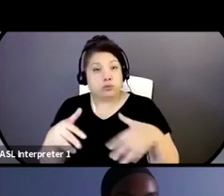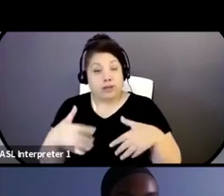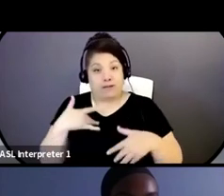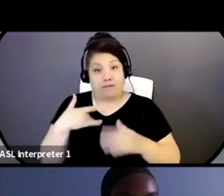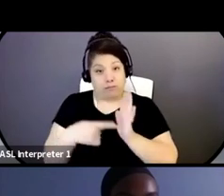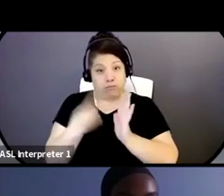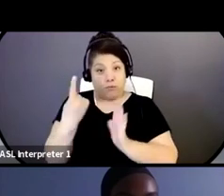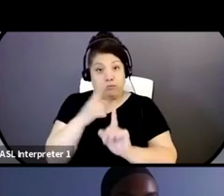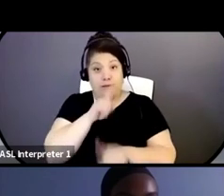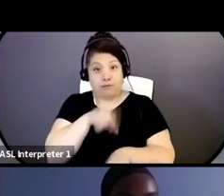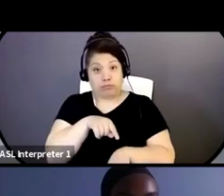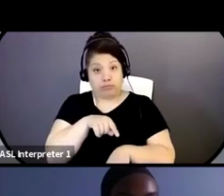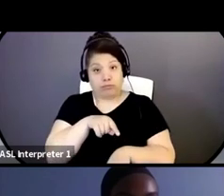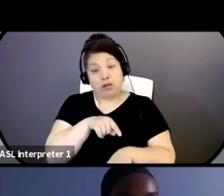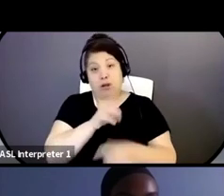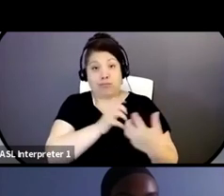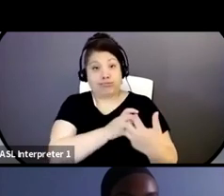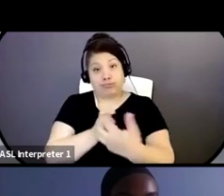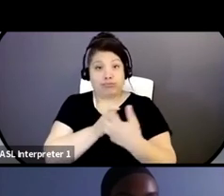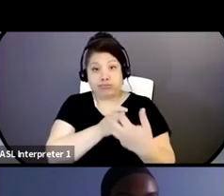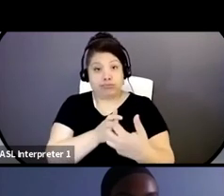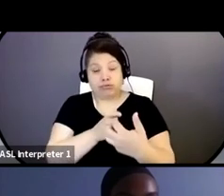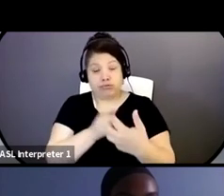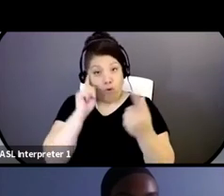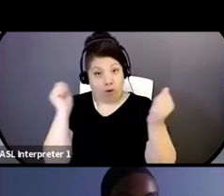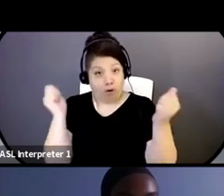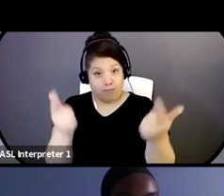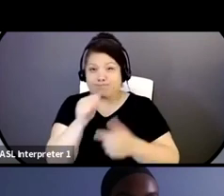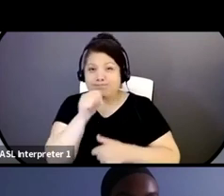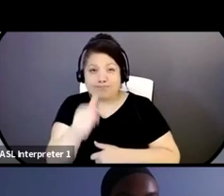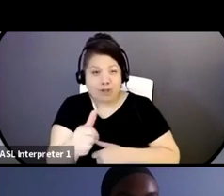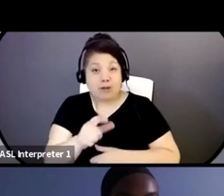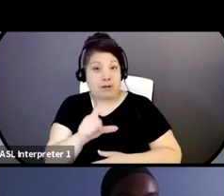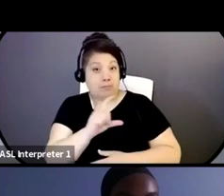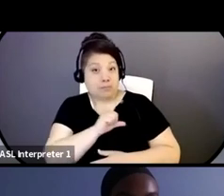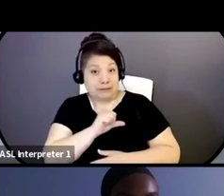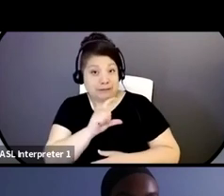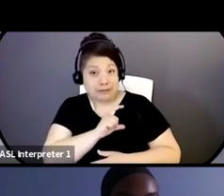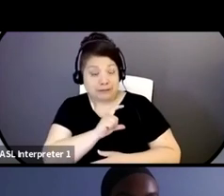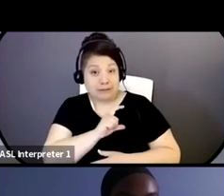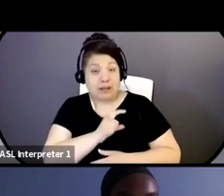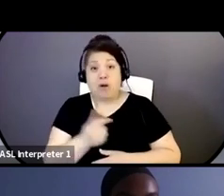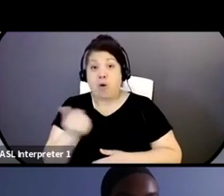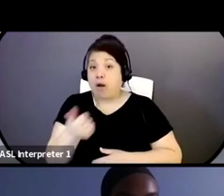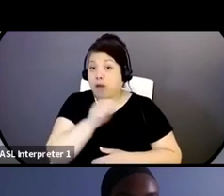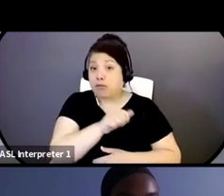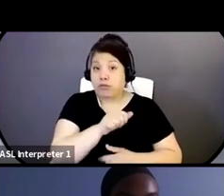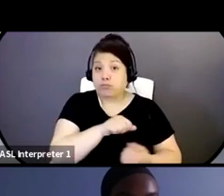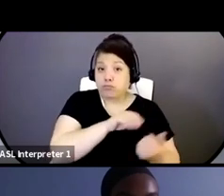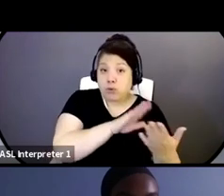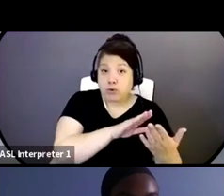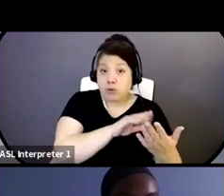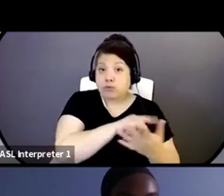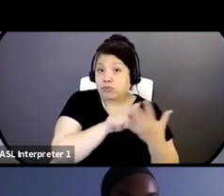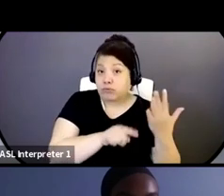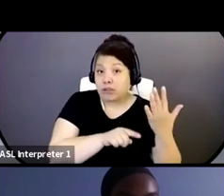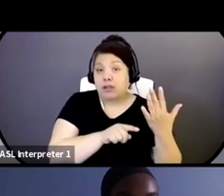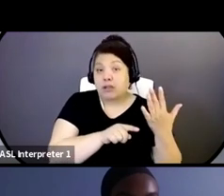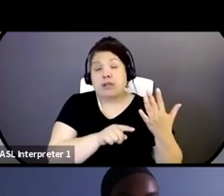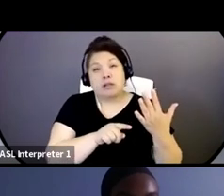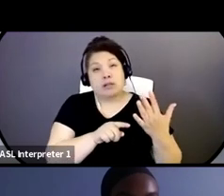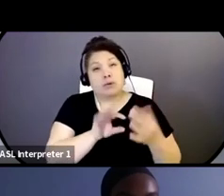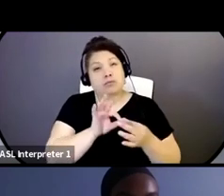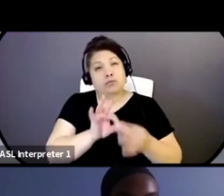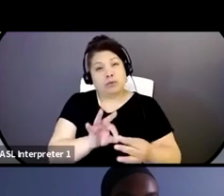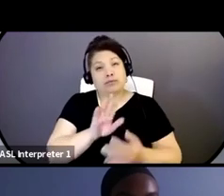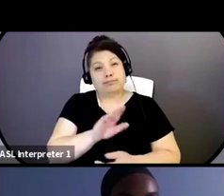all in terms of like policing alternatives. That has to be kind of connected to what Gabby